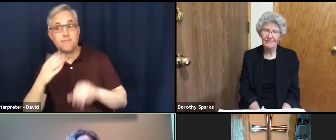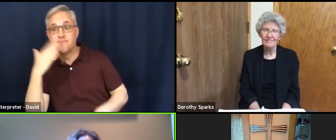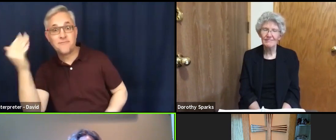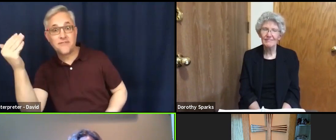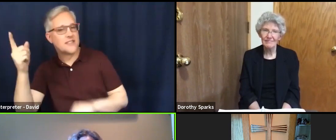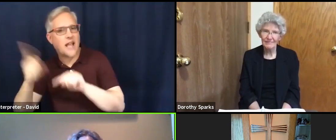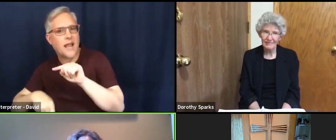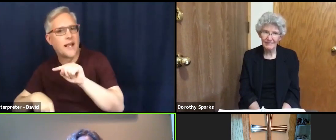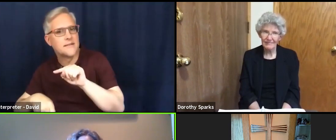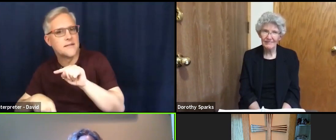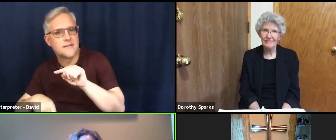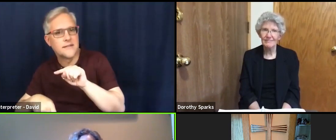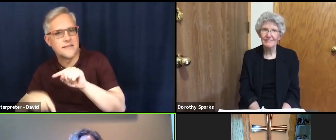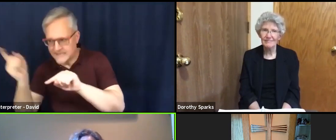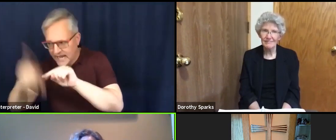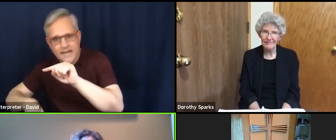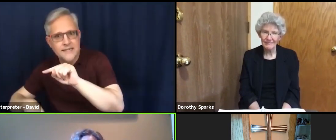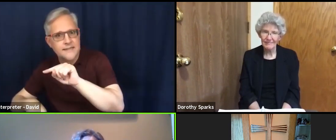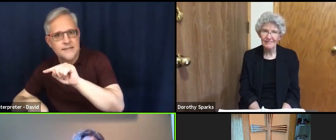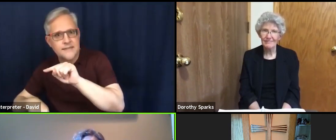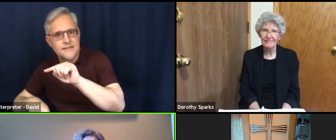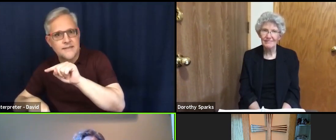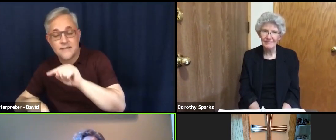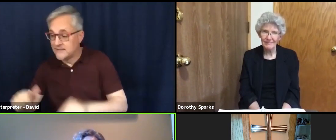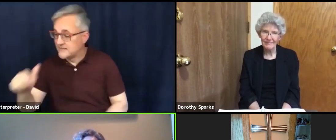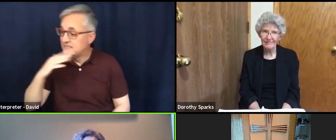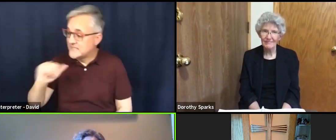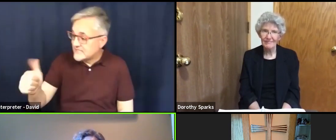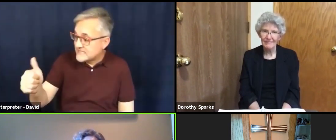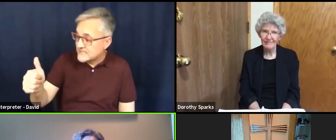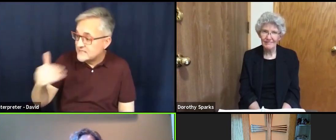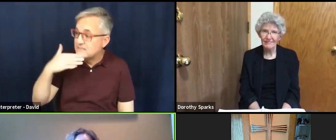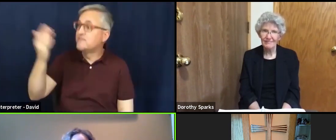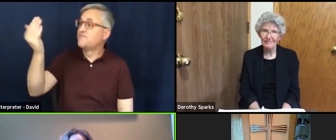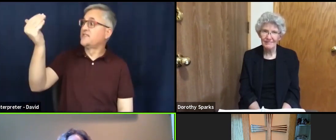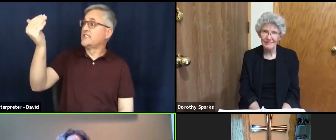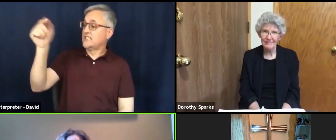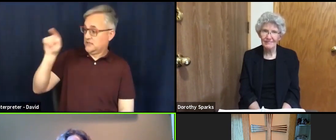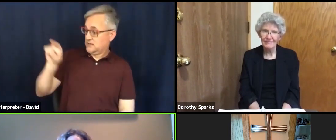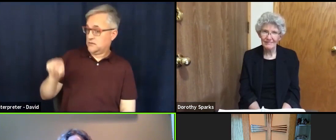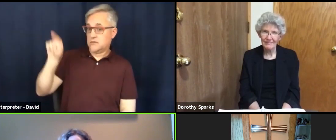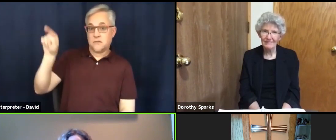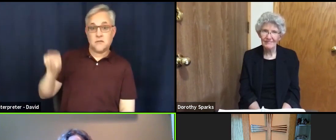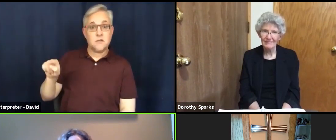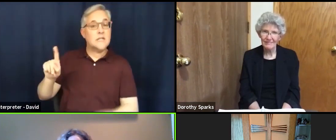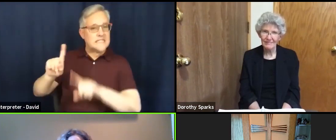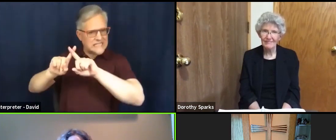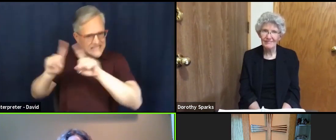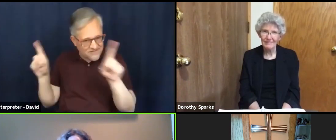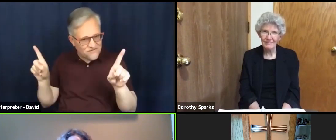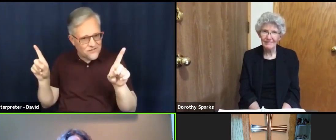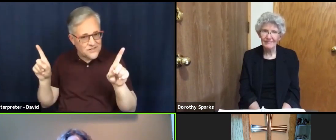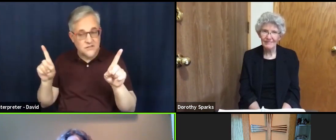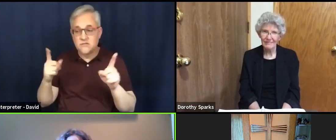Because a 10-year-old is very, very different than a 15-year-old.